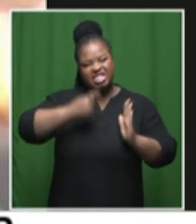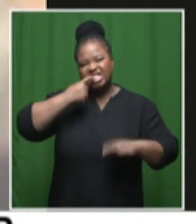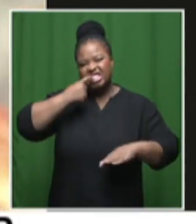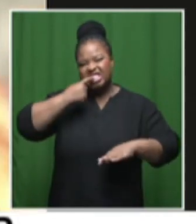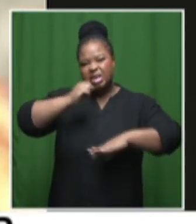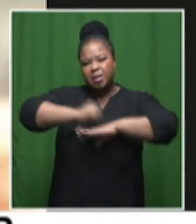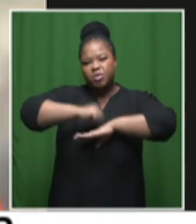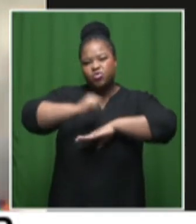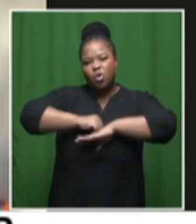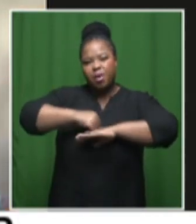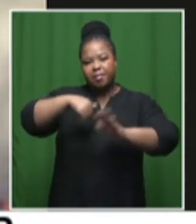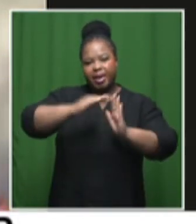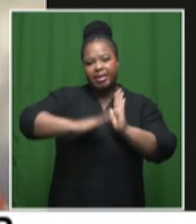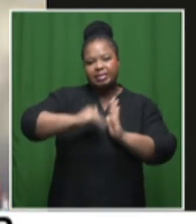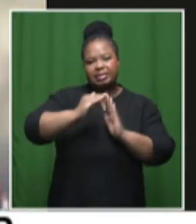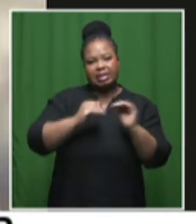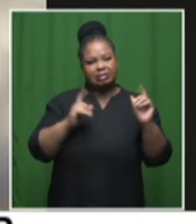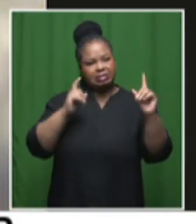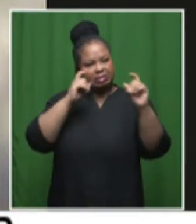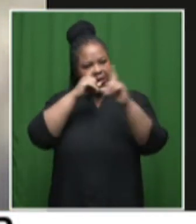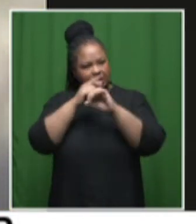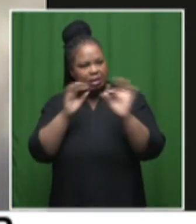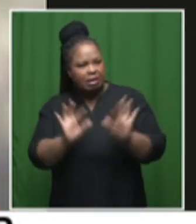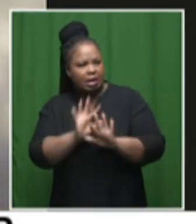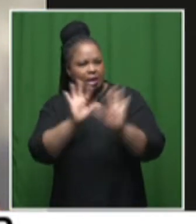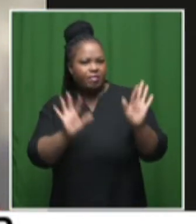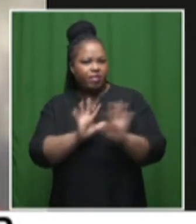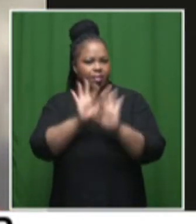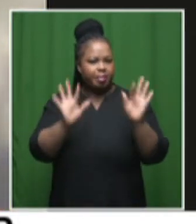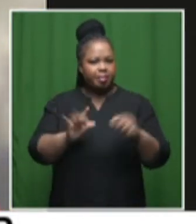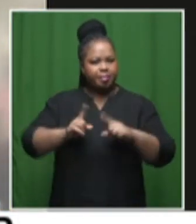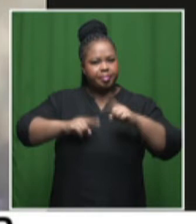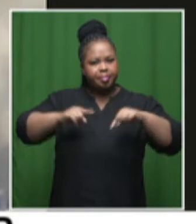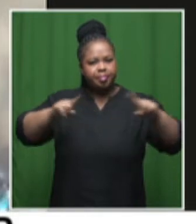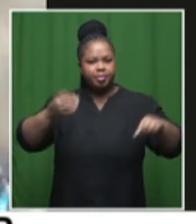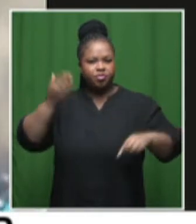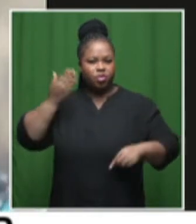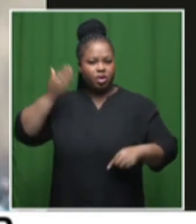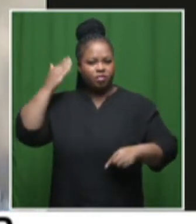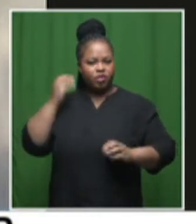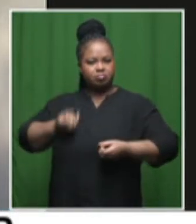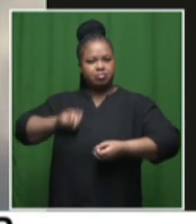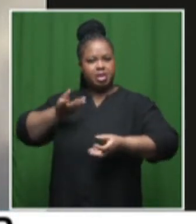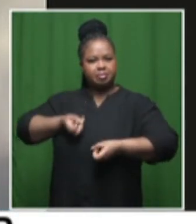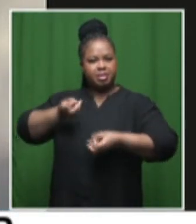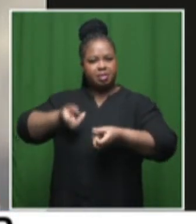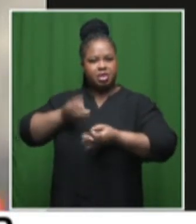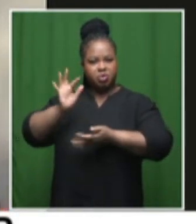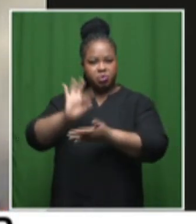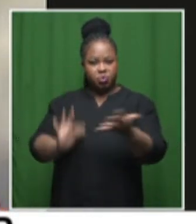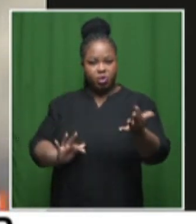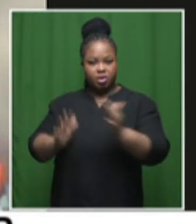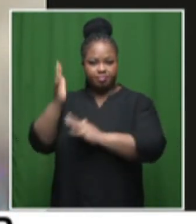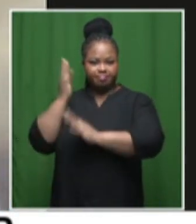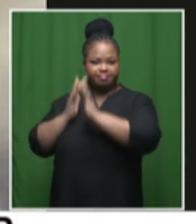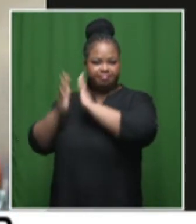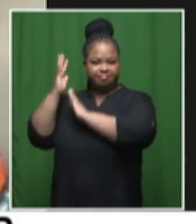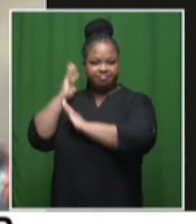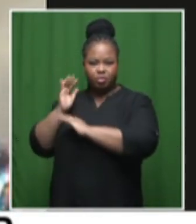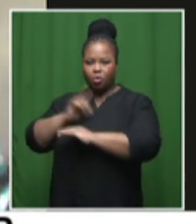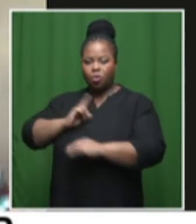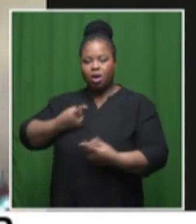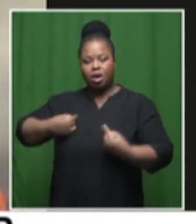the simplicity and the colors that were available at that time in storytelling of our histories, because we don't